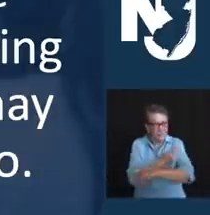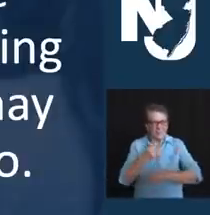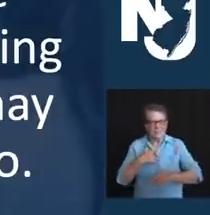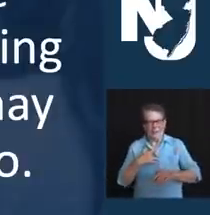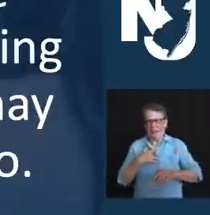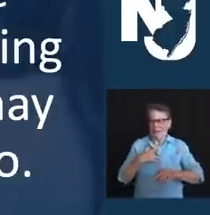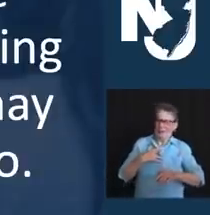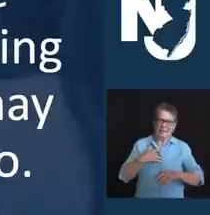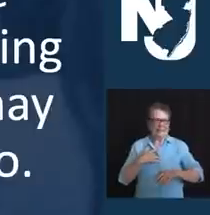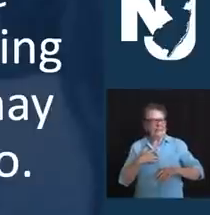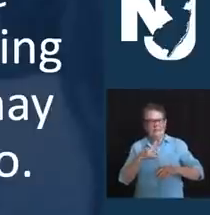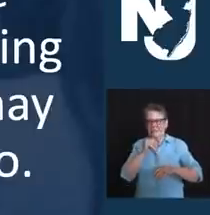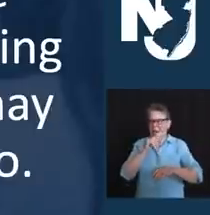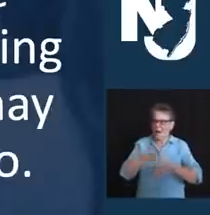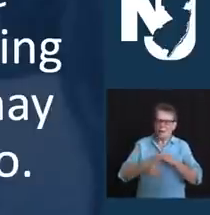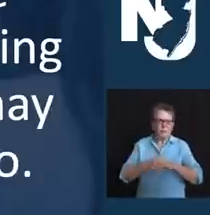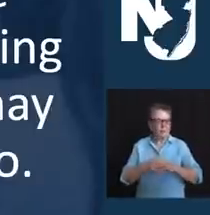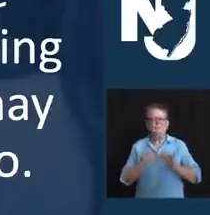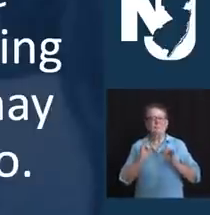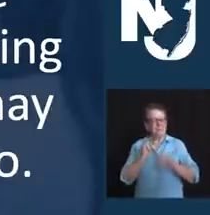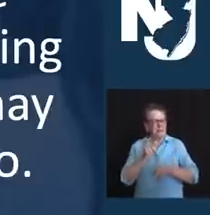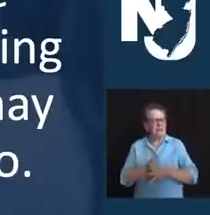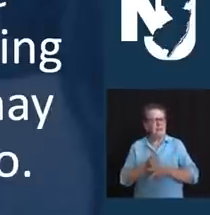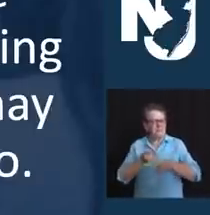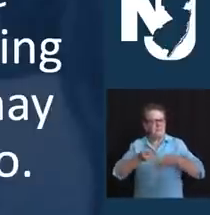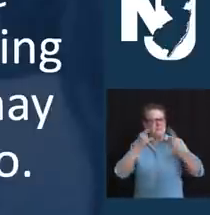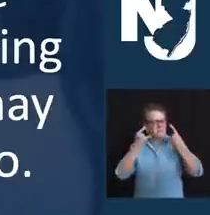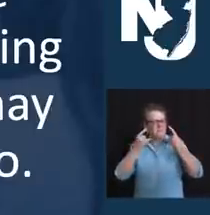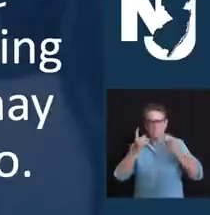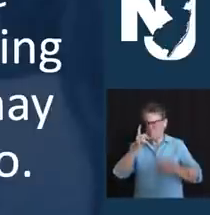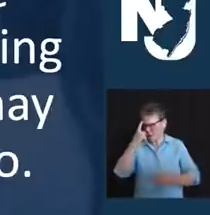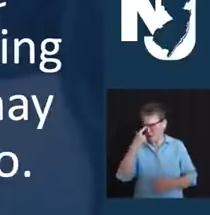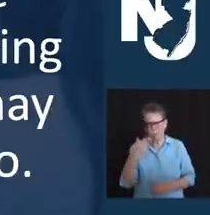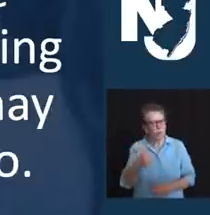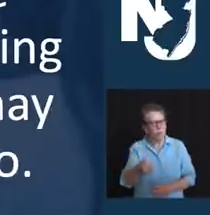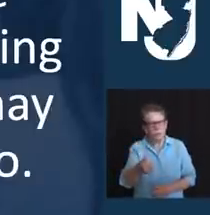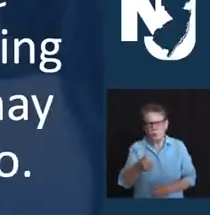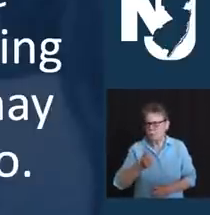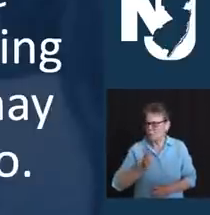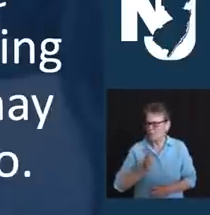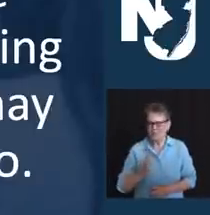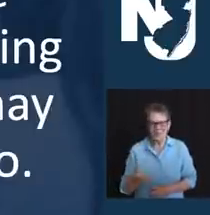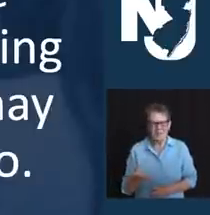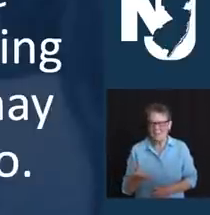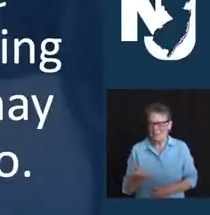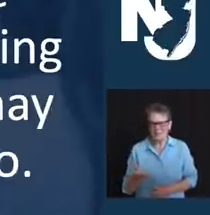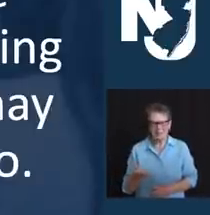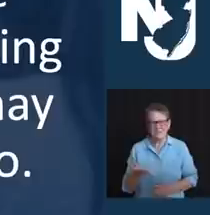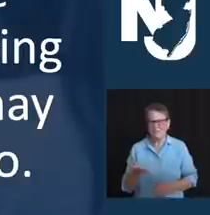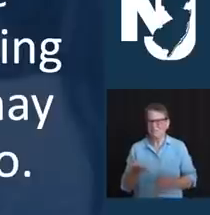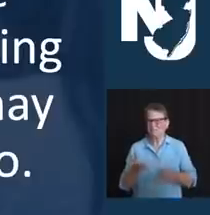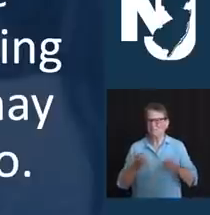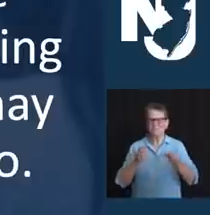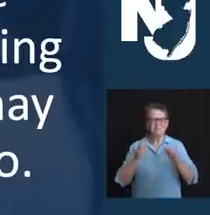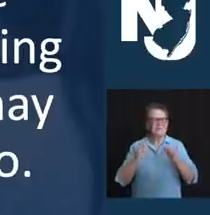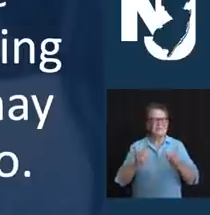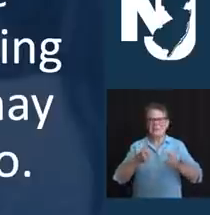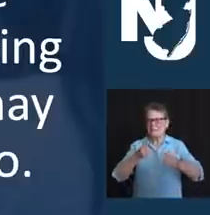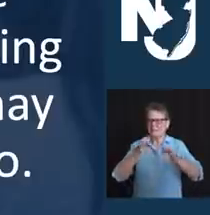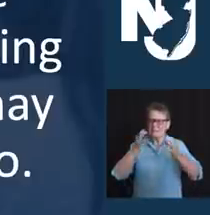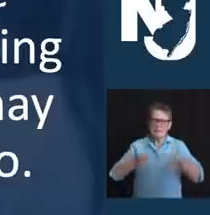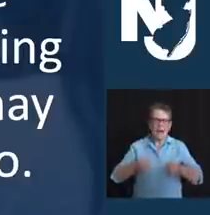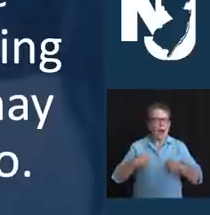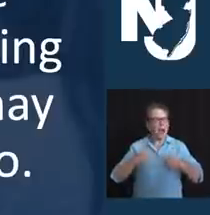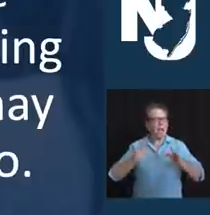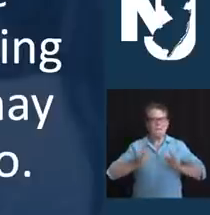mistake lifting the indoor mask mandate as meaning you cannot wear a mask indoors. You certainly may. There is nothing wrong